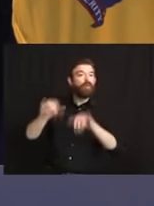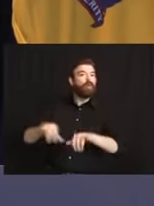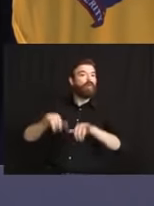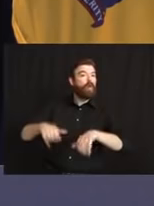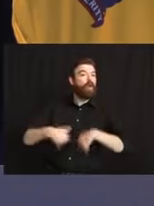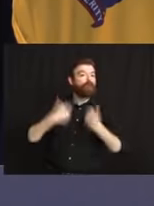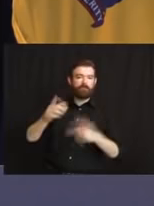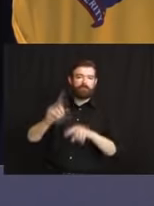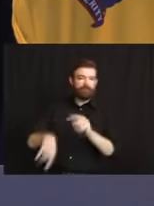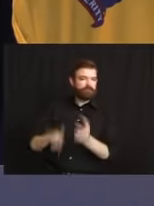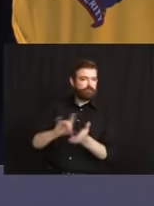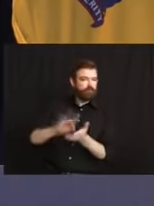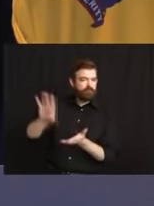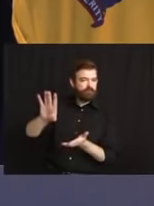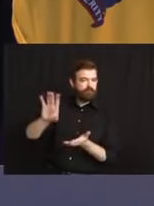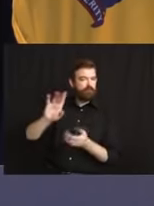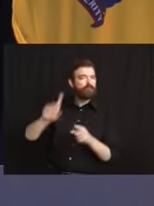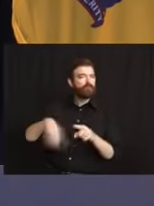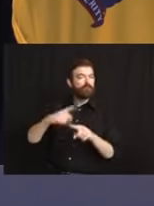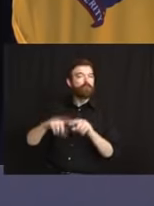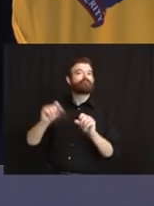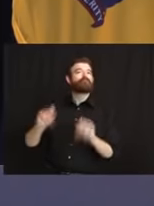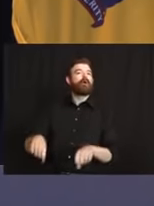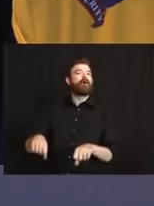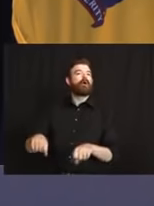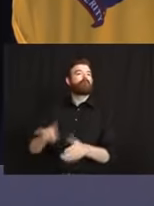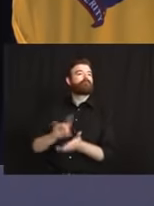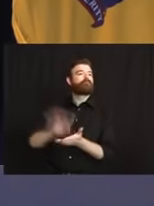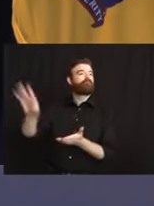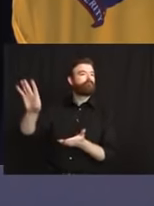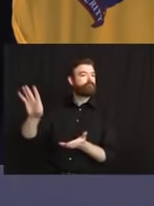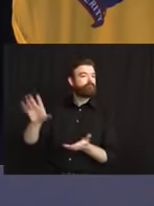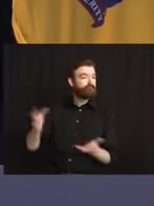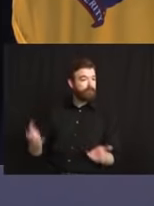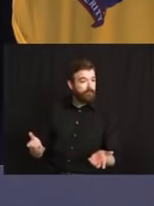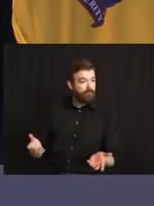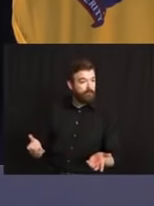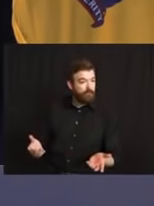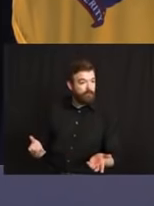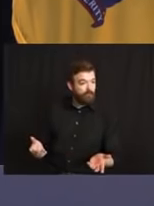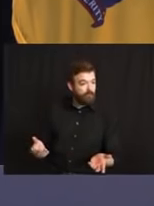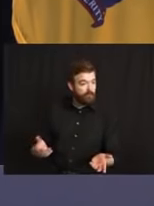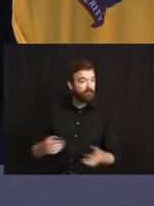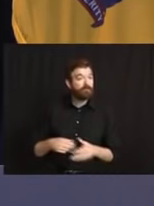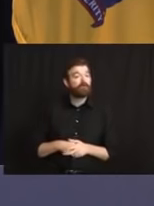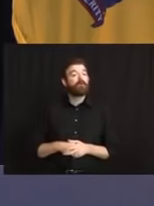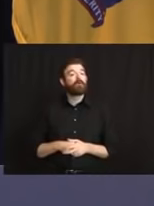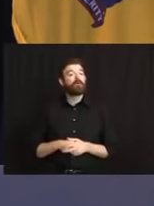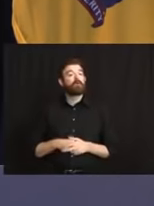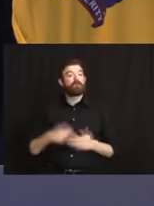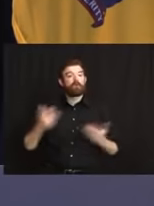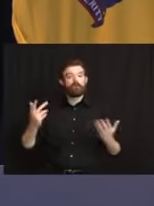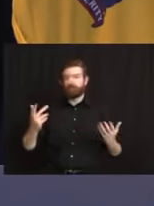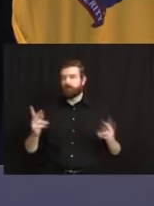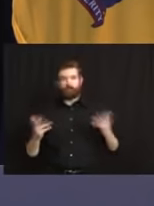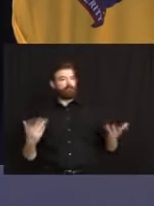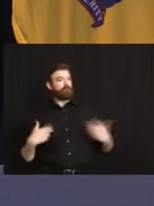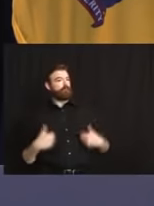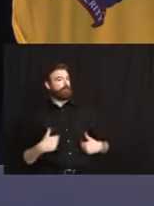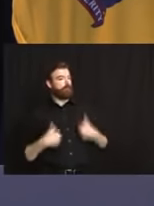owners who have protected guests under the moratorium, but they are not paying? Thank you. I've got no news